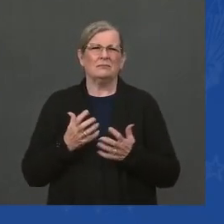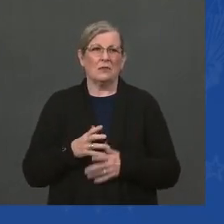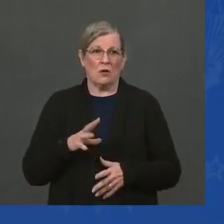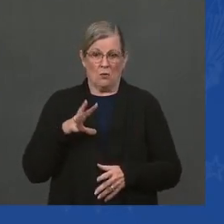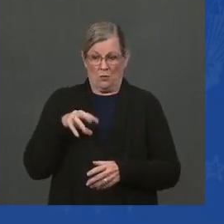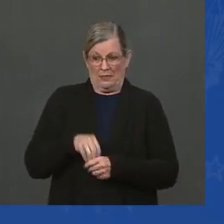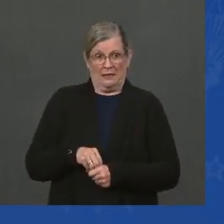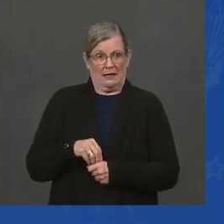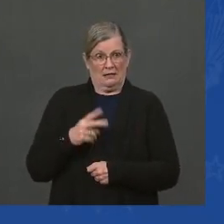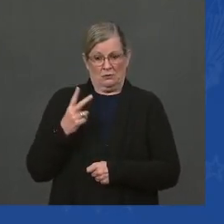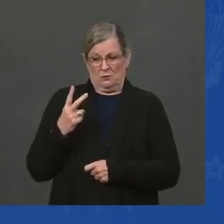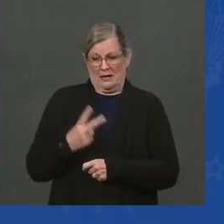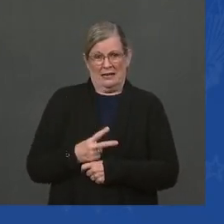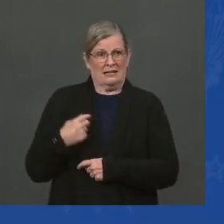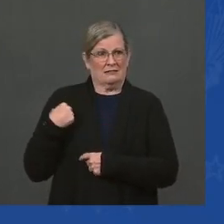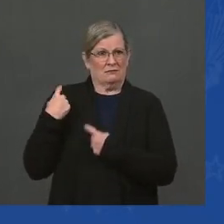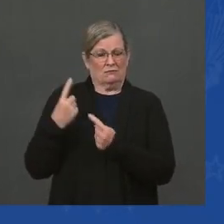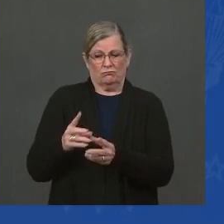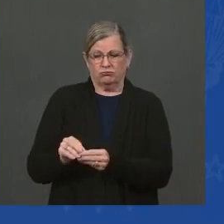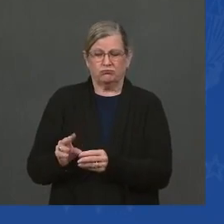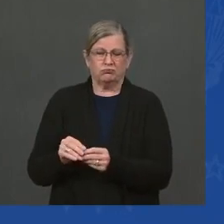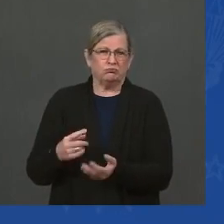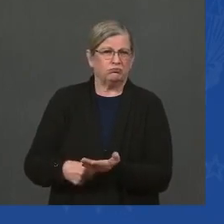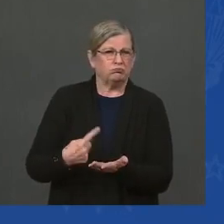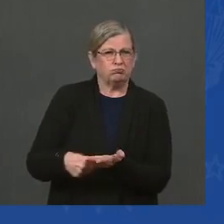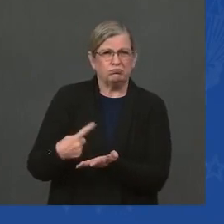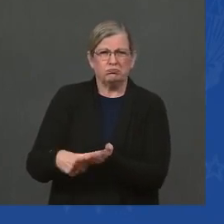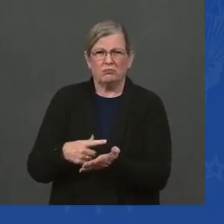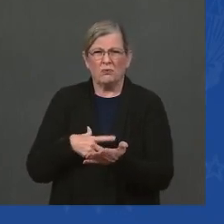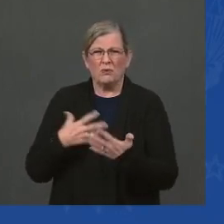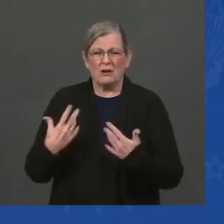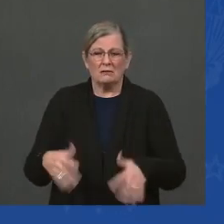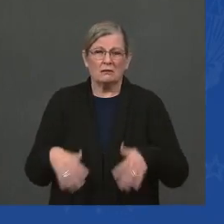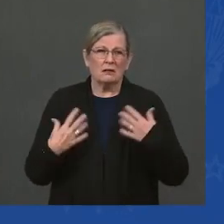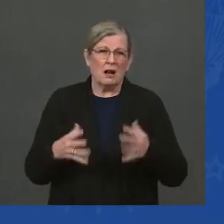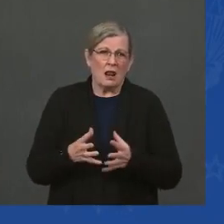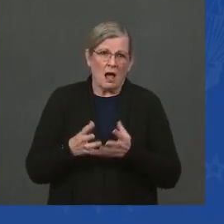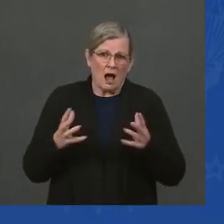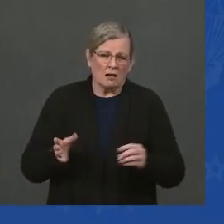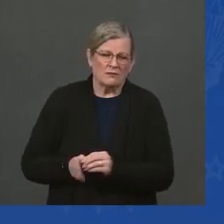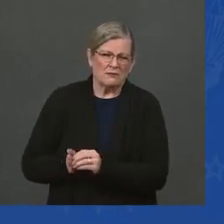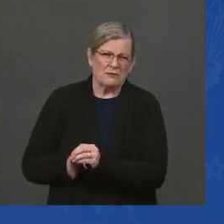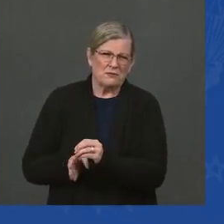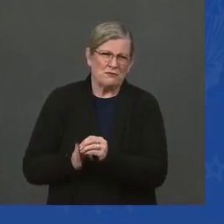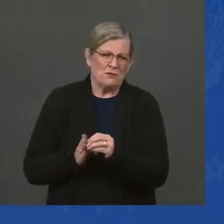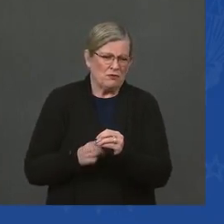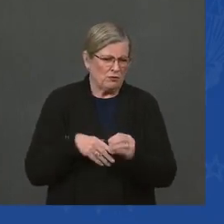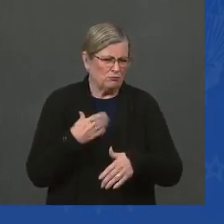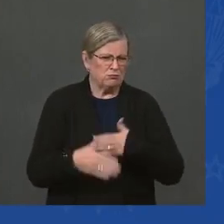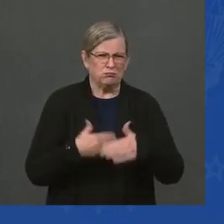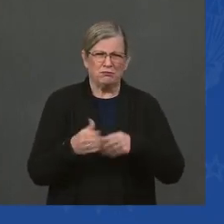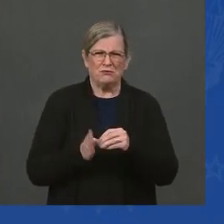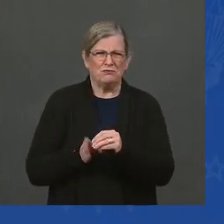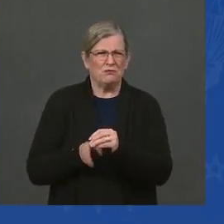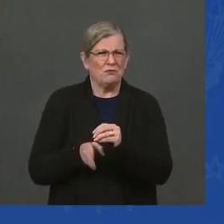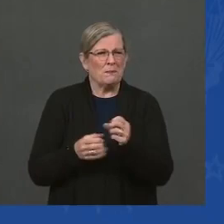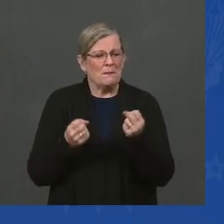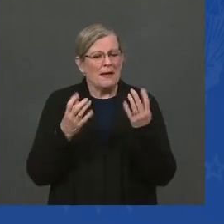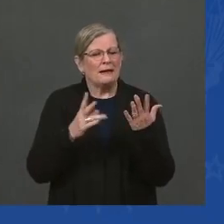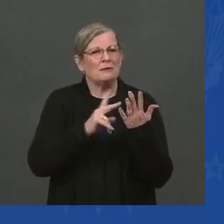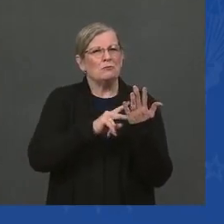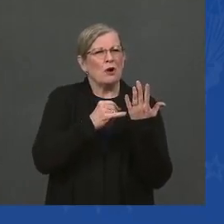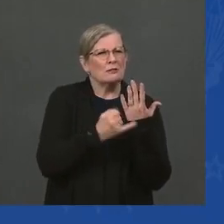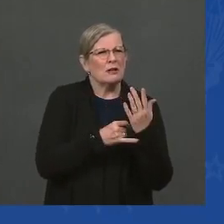2 days. Overall, the past 2 days, I've announced a series of initiatives that are going to make sure we hit the target of